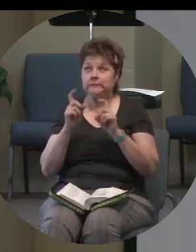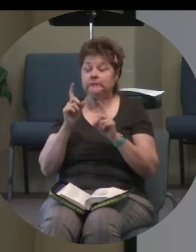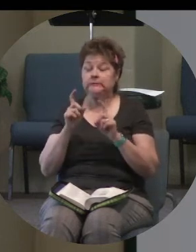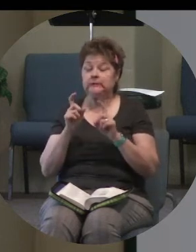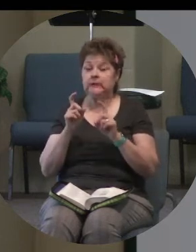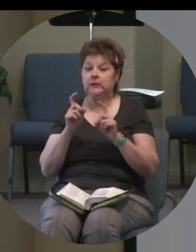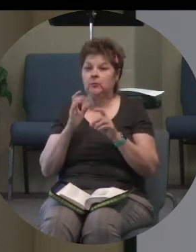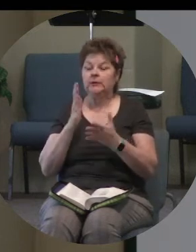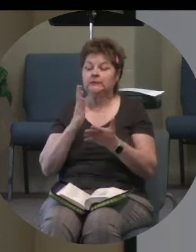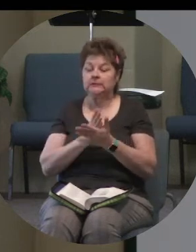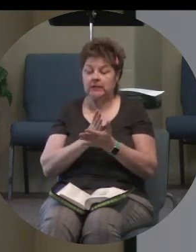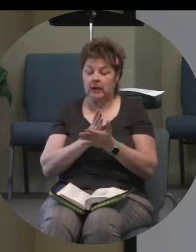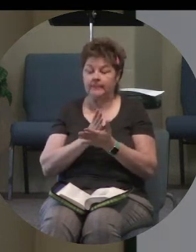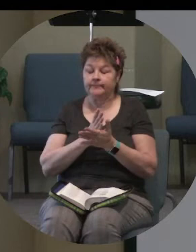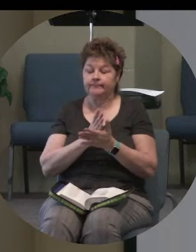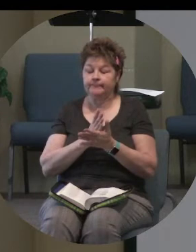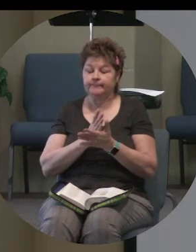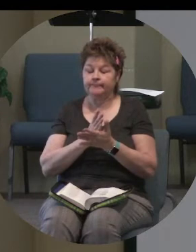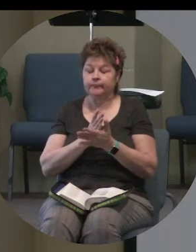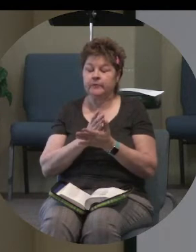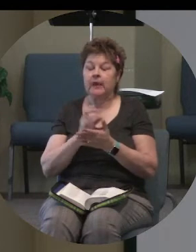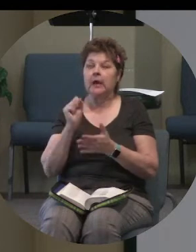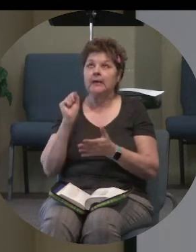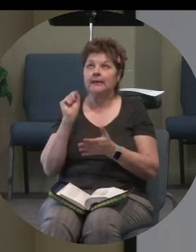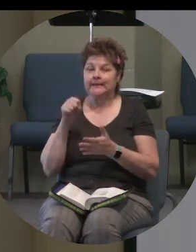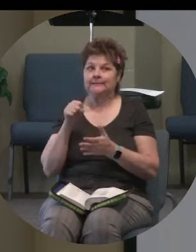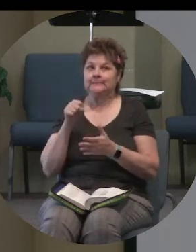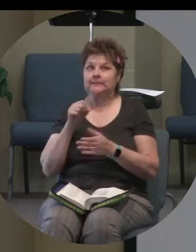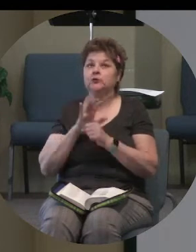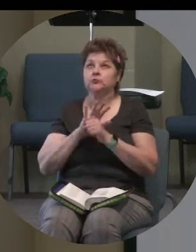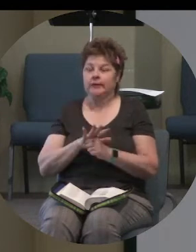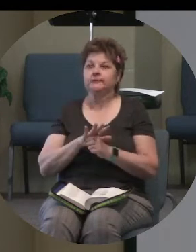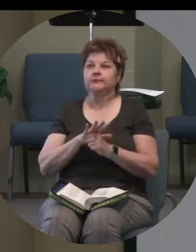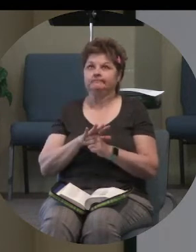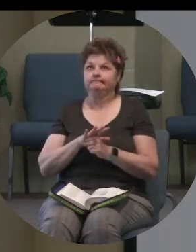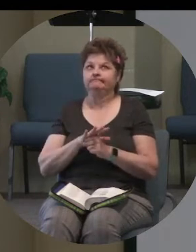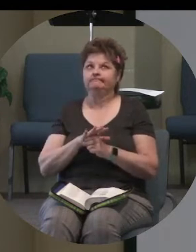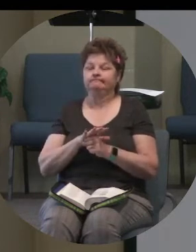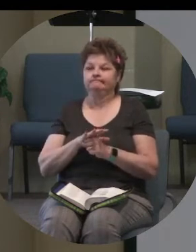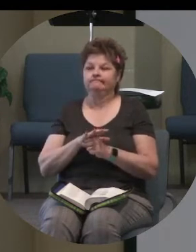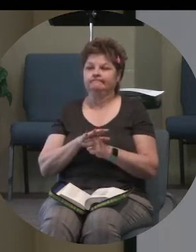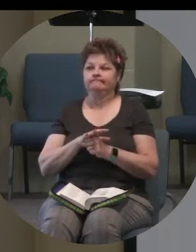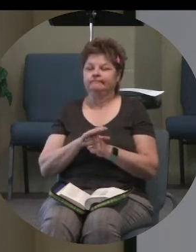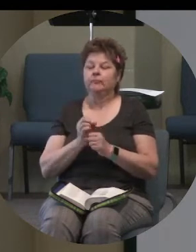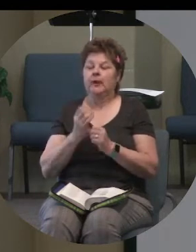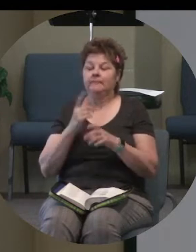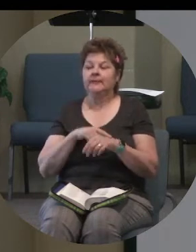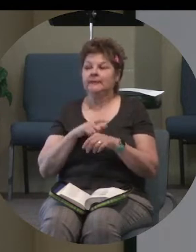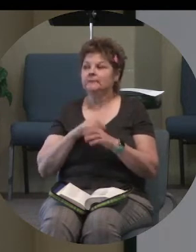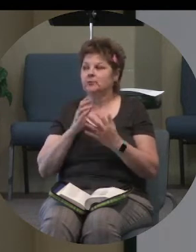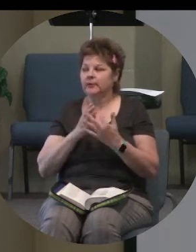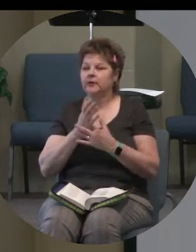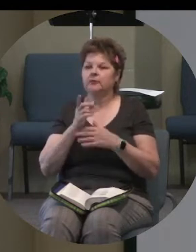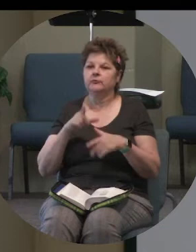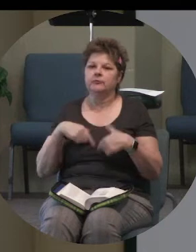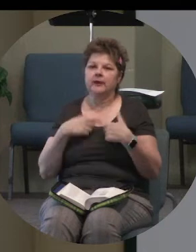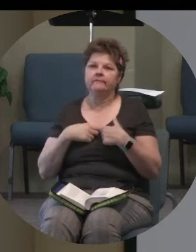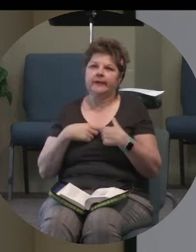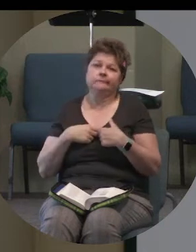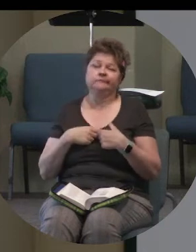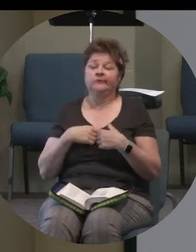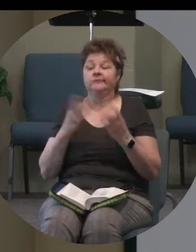we stop and we acknowledge that there is pressure. So often we can kind of go through life and just go, there's not a